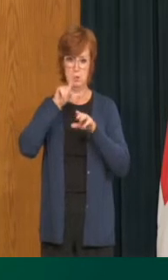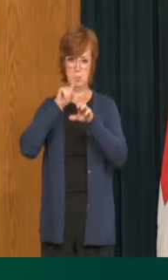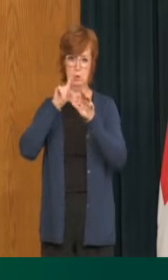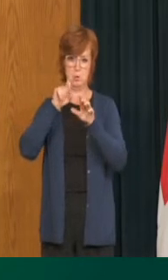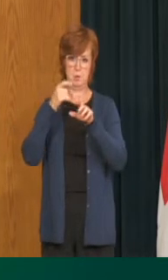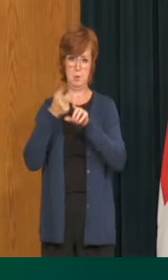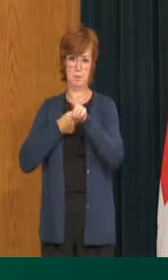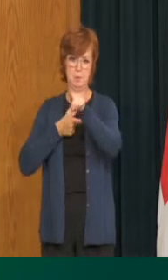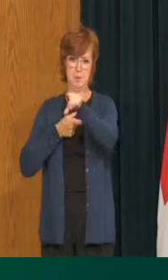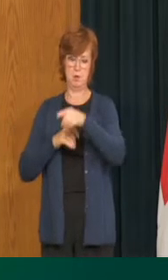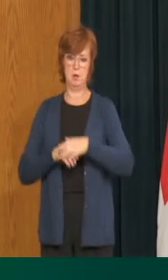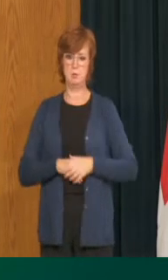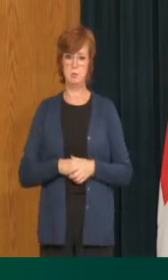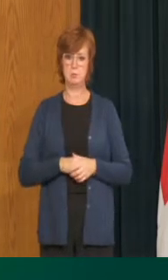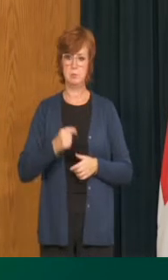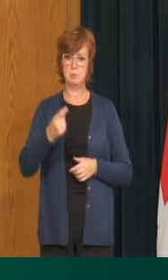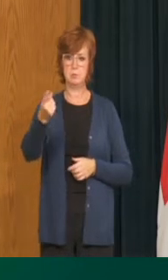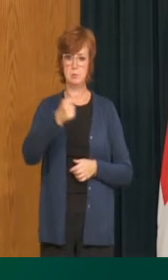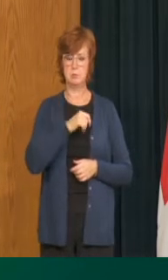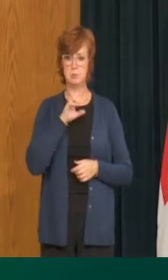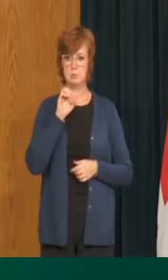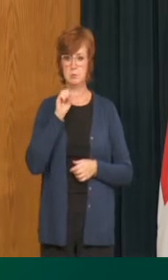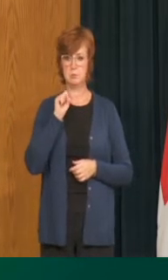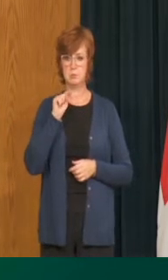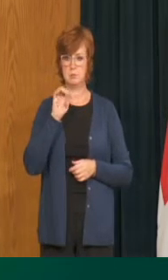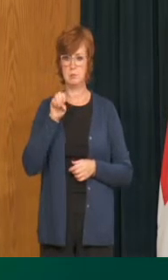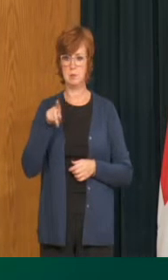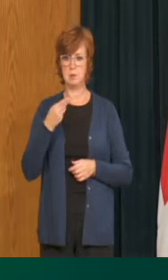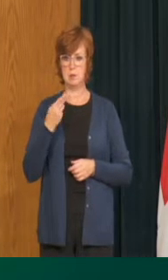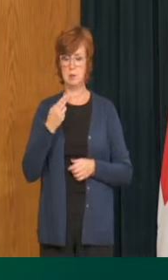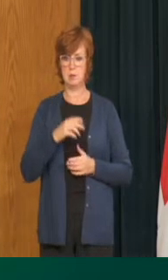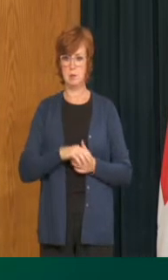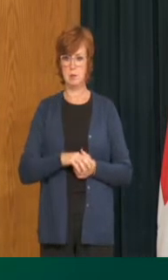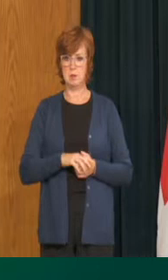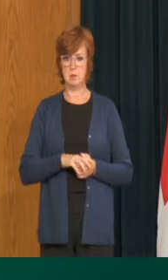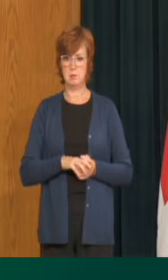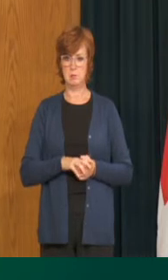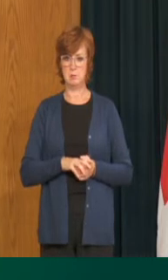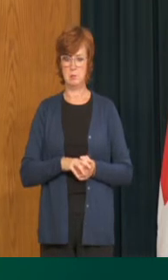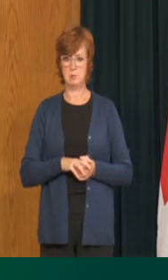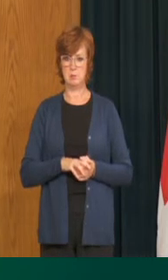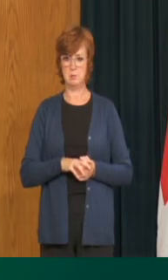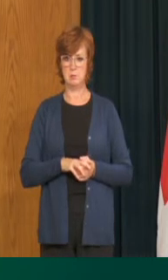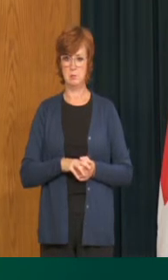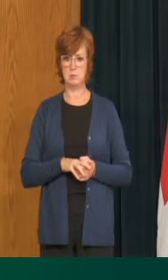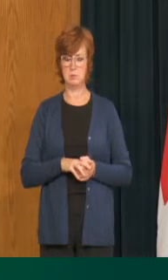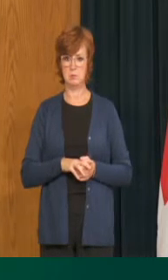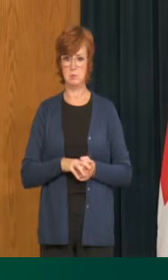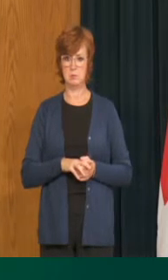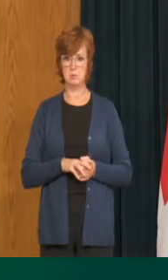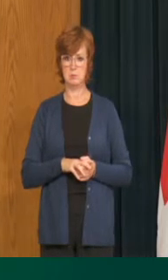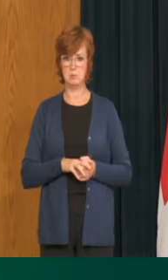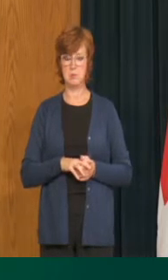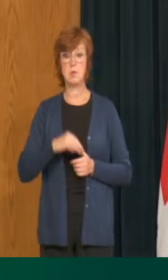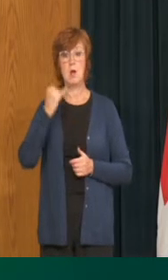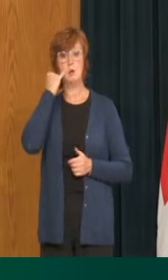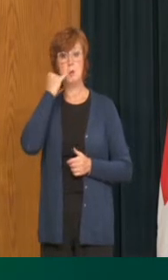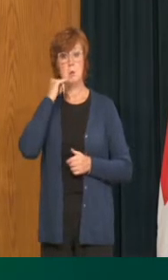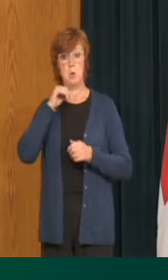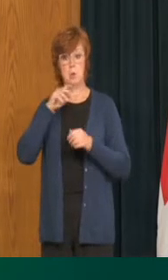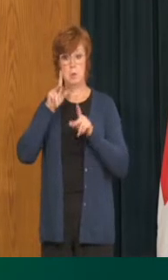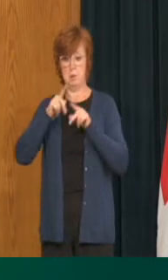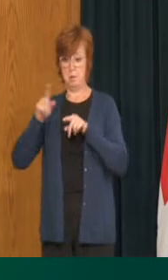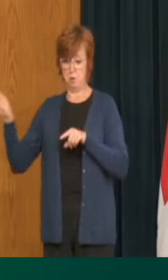Premier. Why not introduce a mandatory 2-week self-isolation period for people coming back